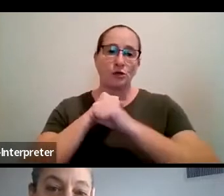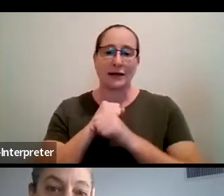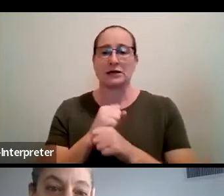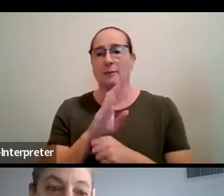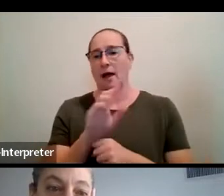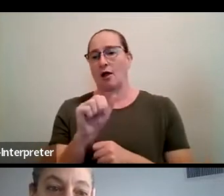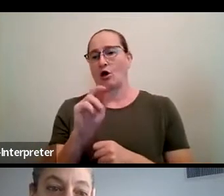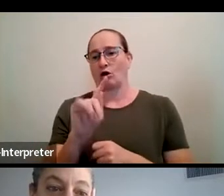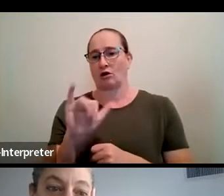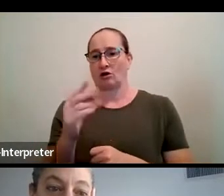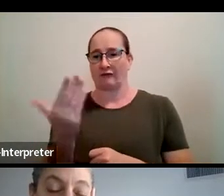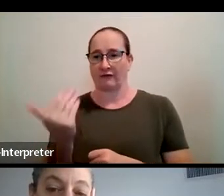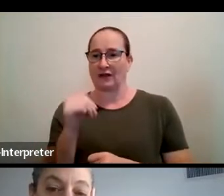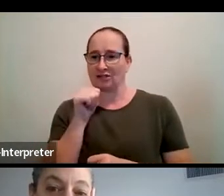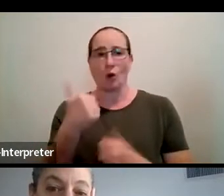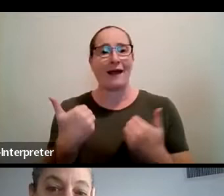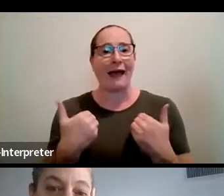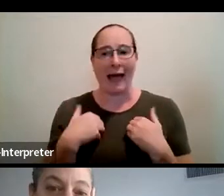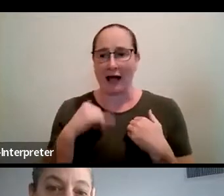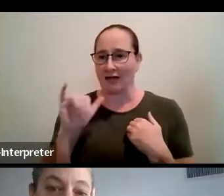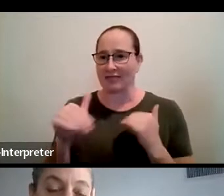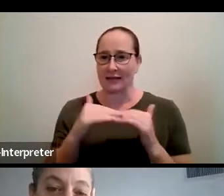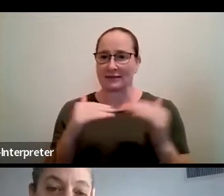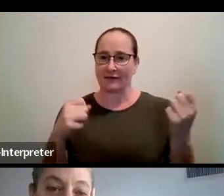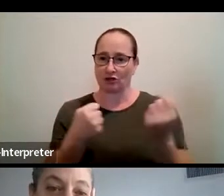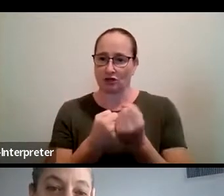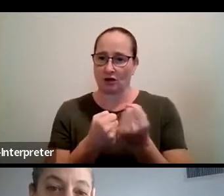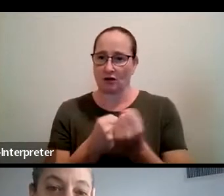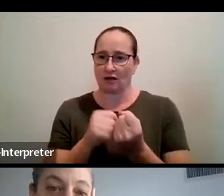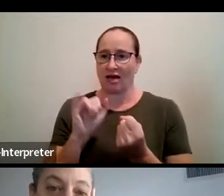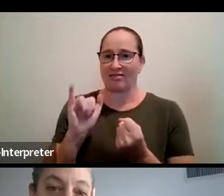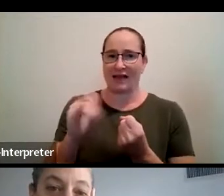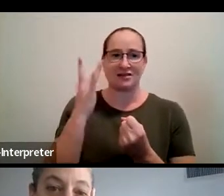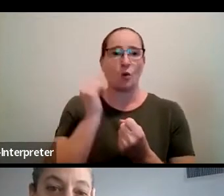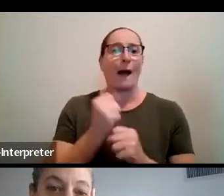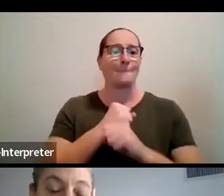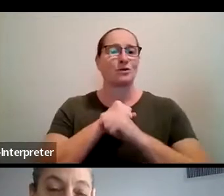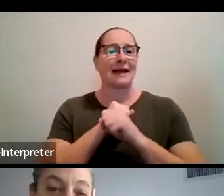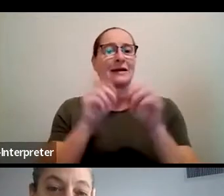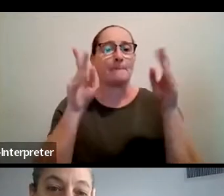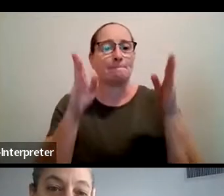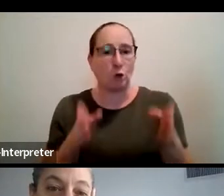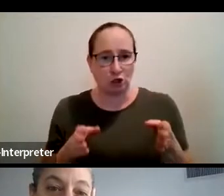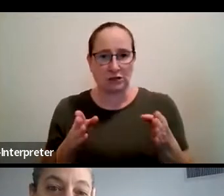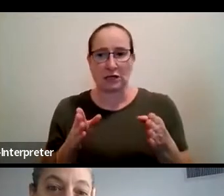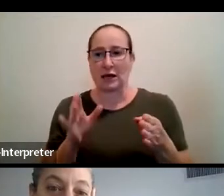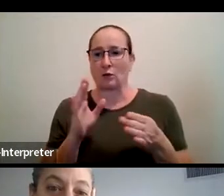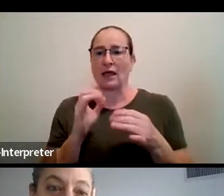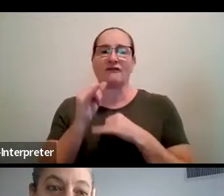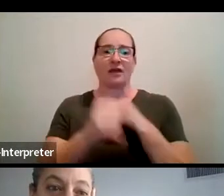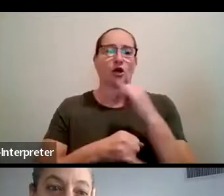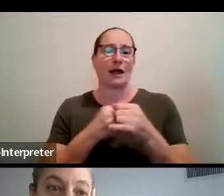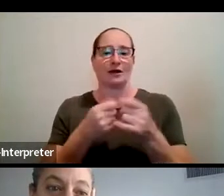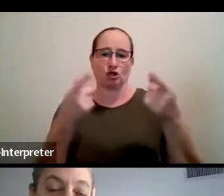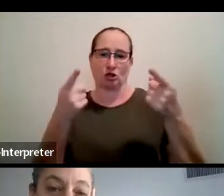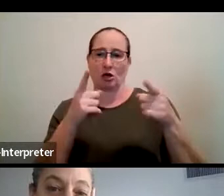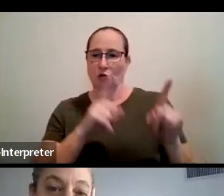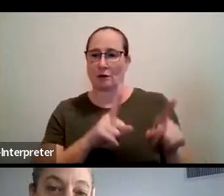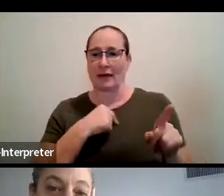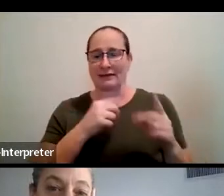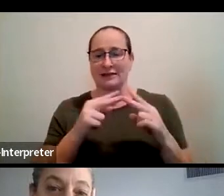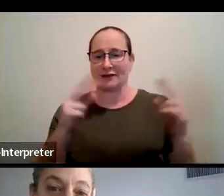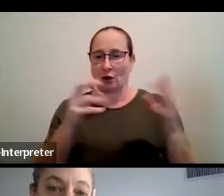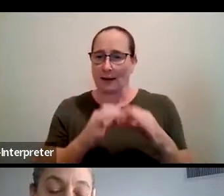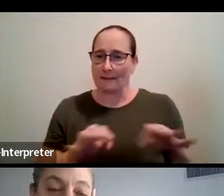15 don't have that level of support. That's why they're protected persons, and we have international agreements. So I think it's very